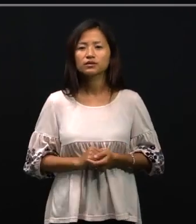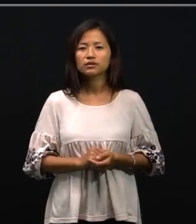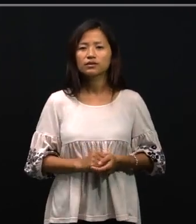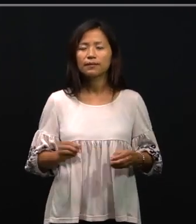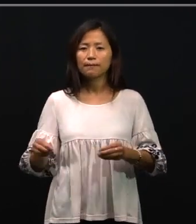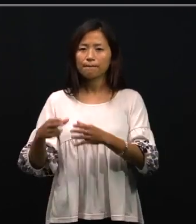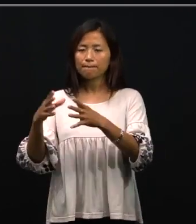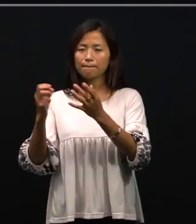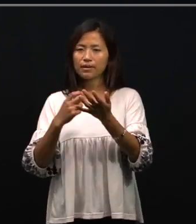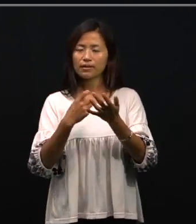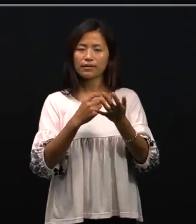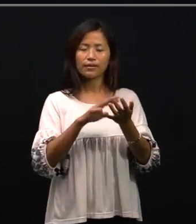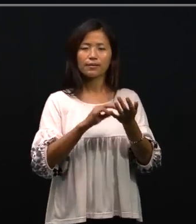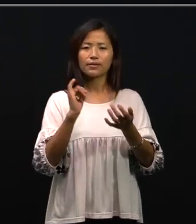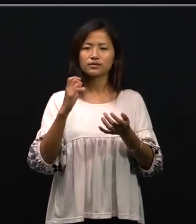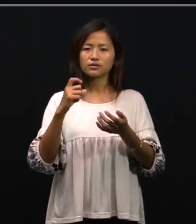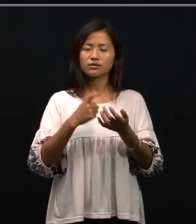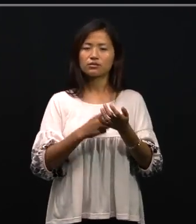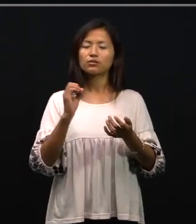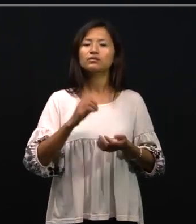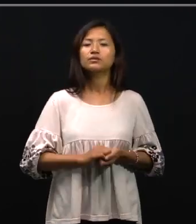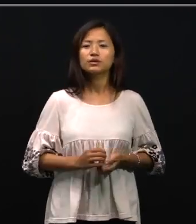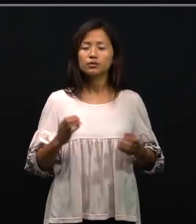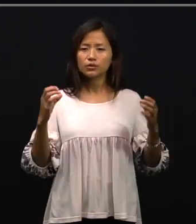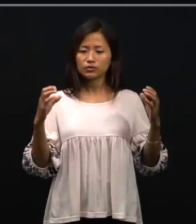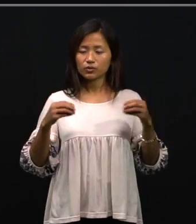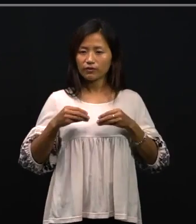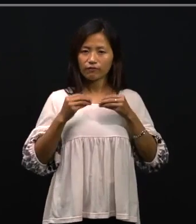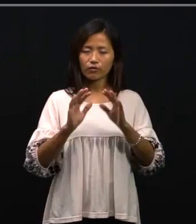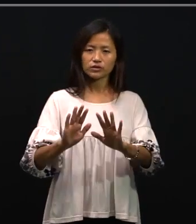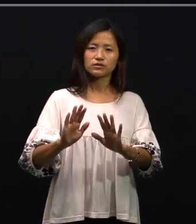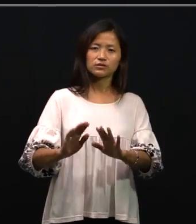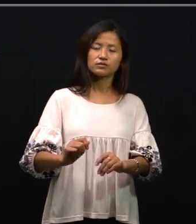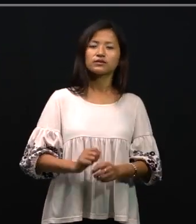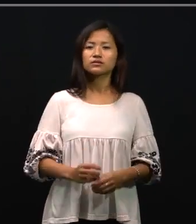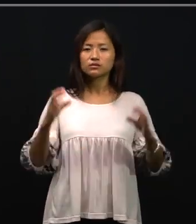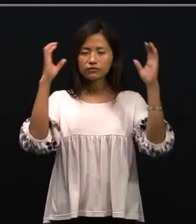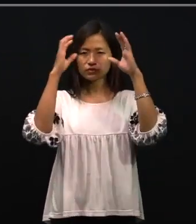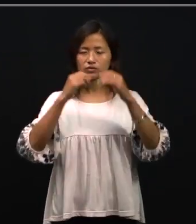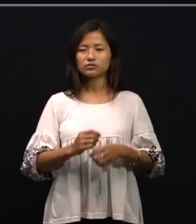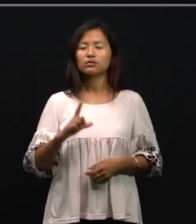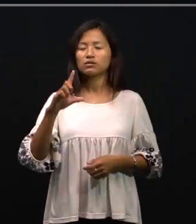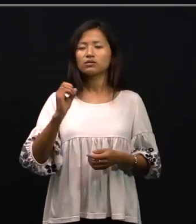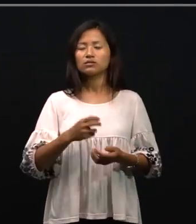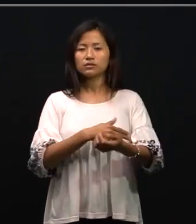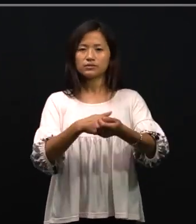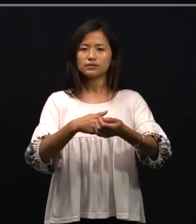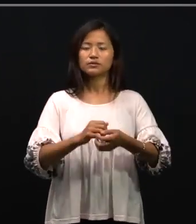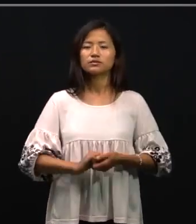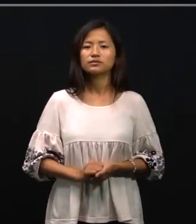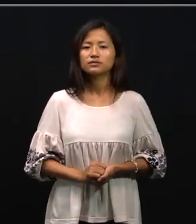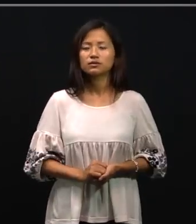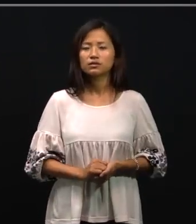and microbes in order to standardize the name and avoid the confusion of having many names or local names. And that is known as